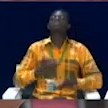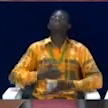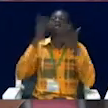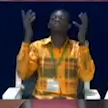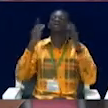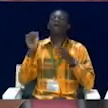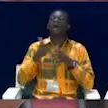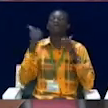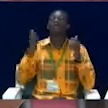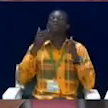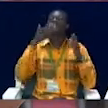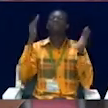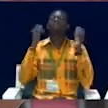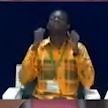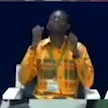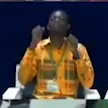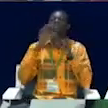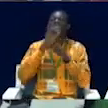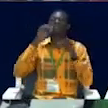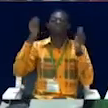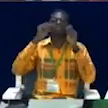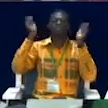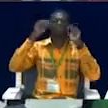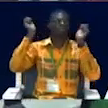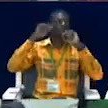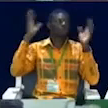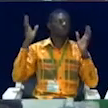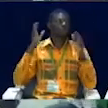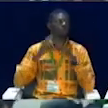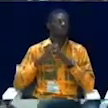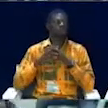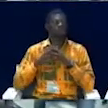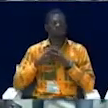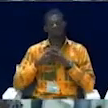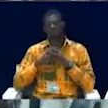powerful hallelujah.